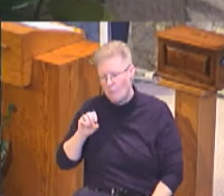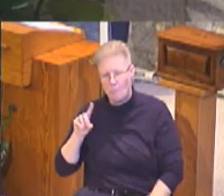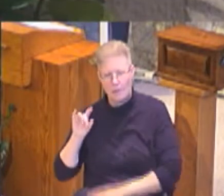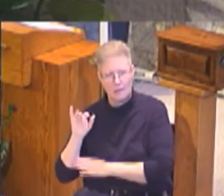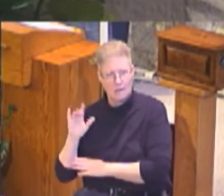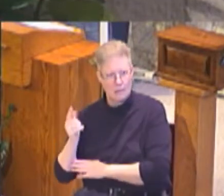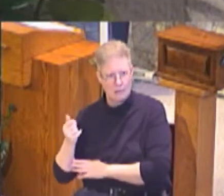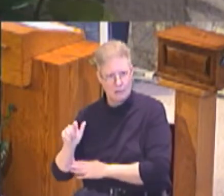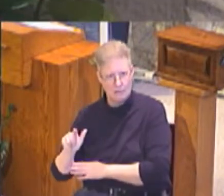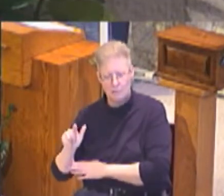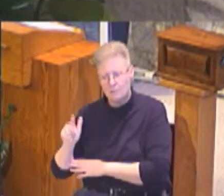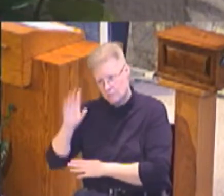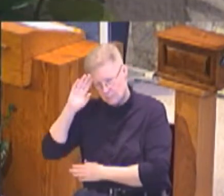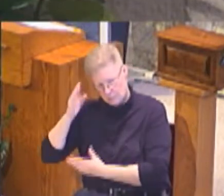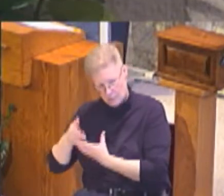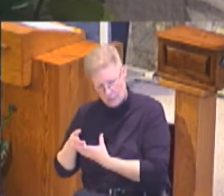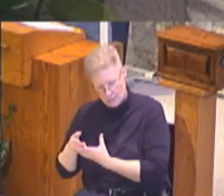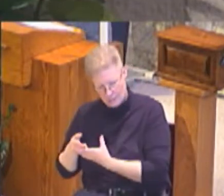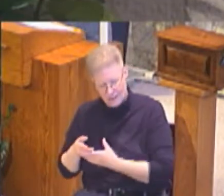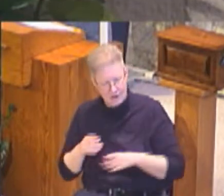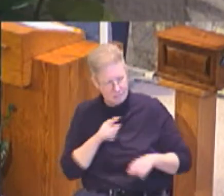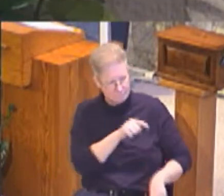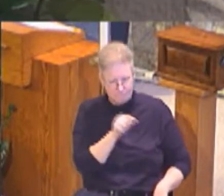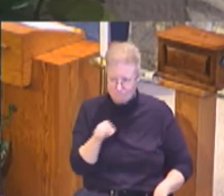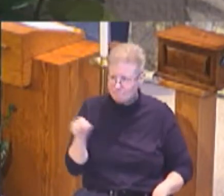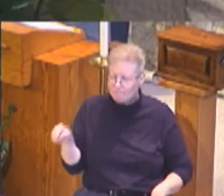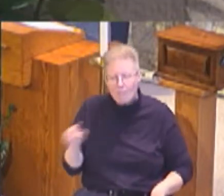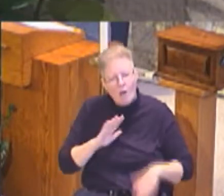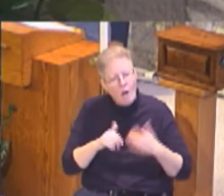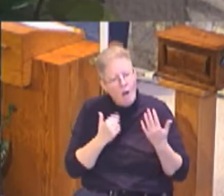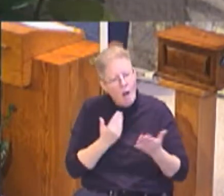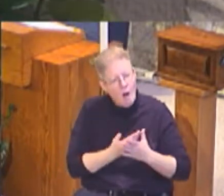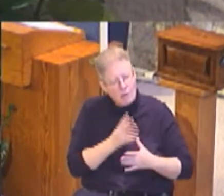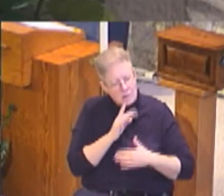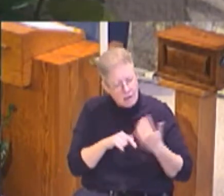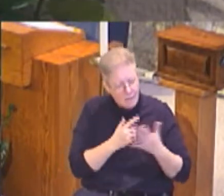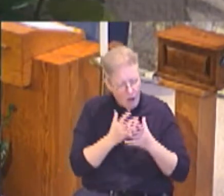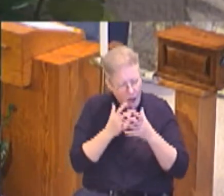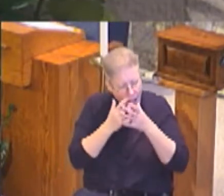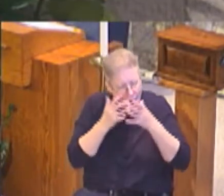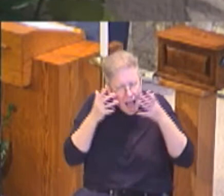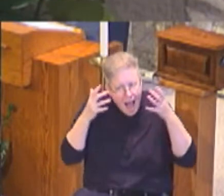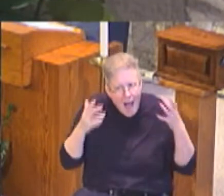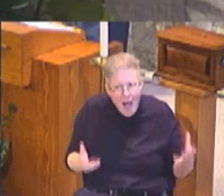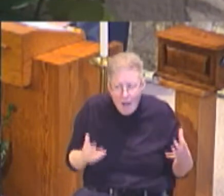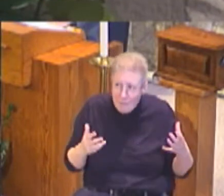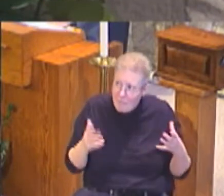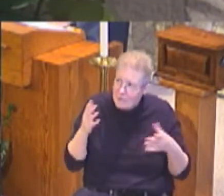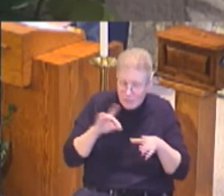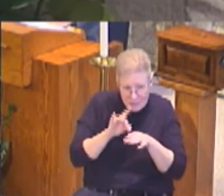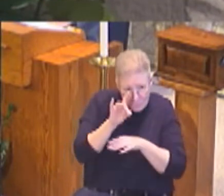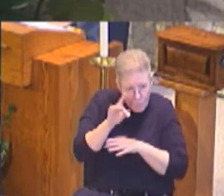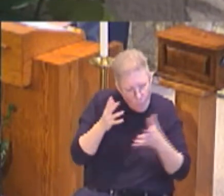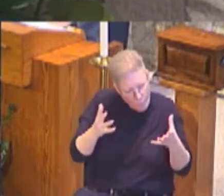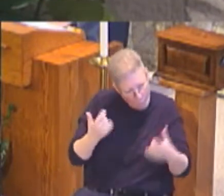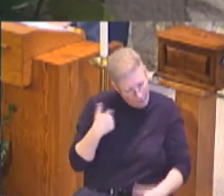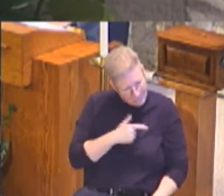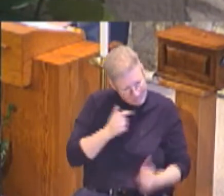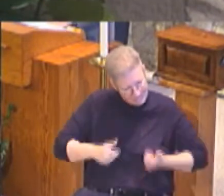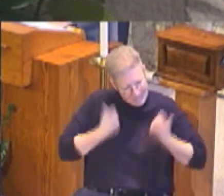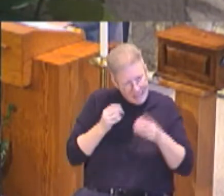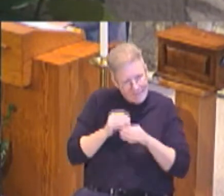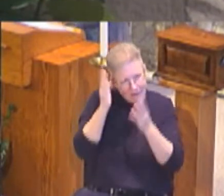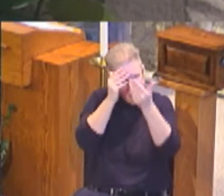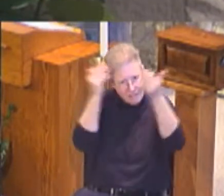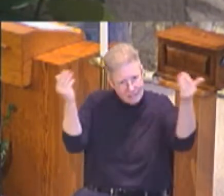much Spirit wants us to live in heaven. And of course, that means here and now. Jack